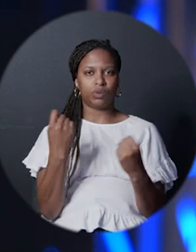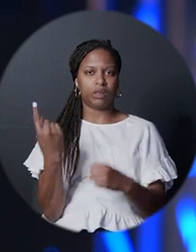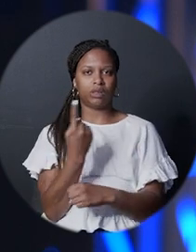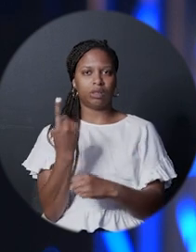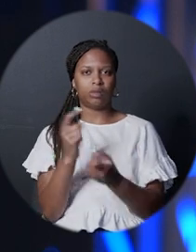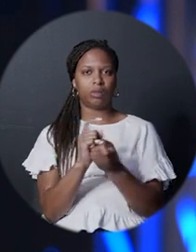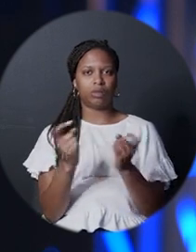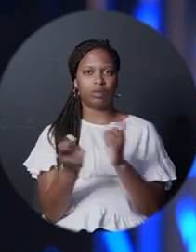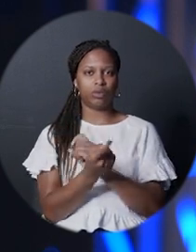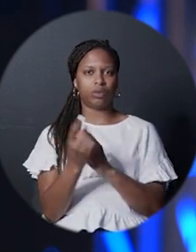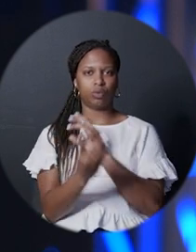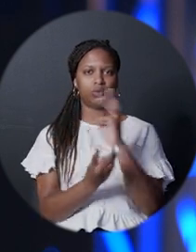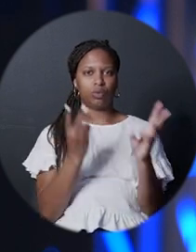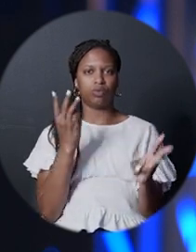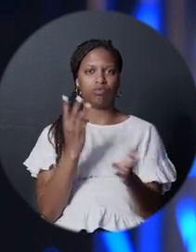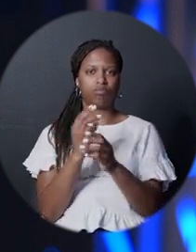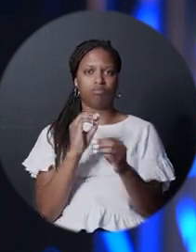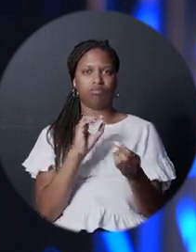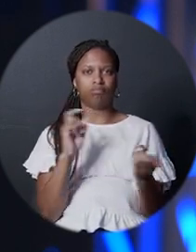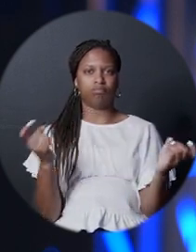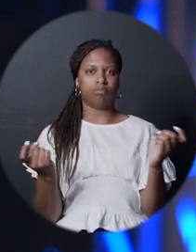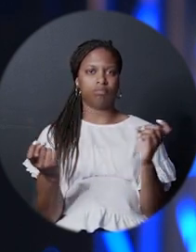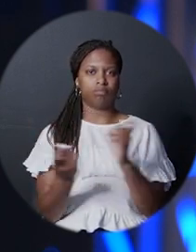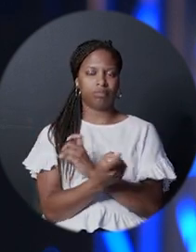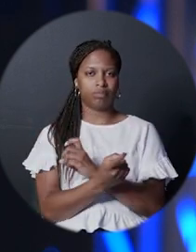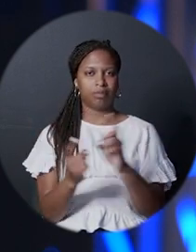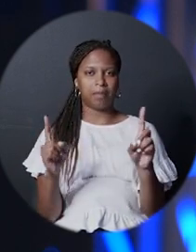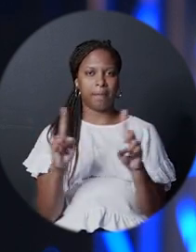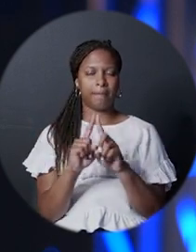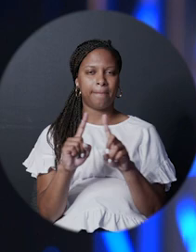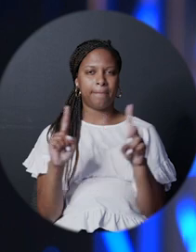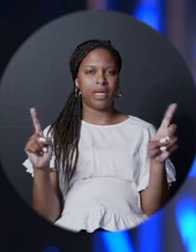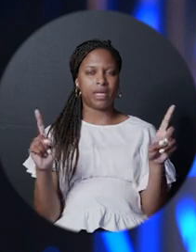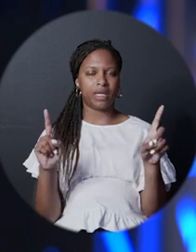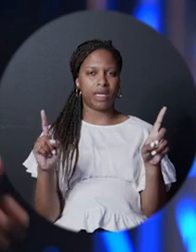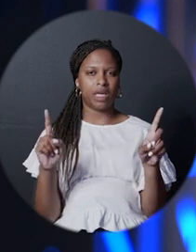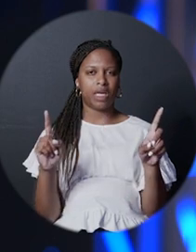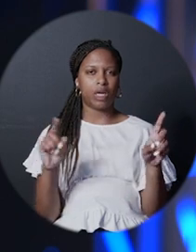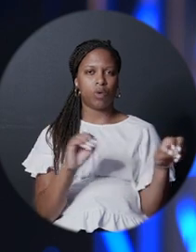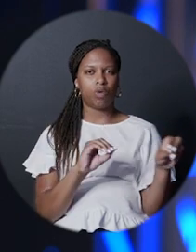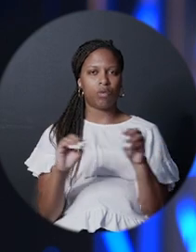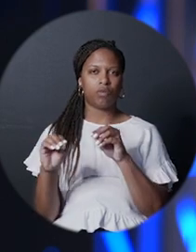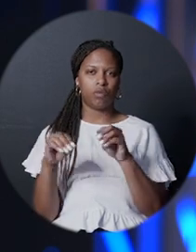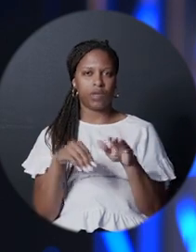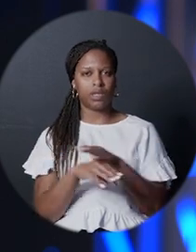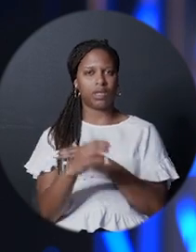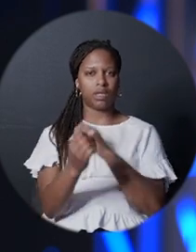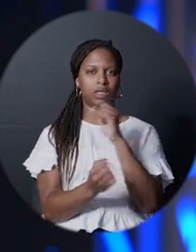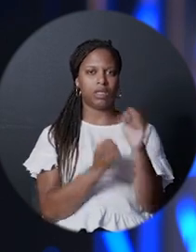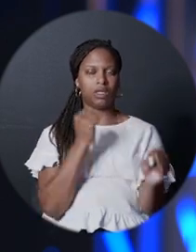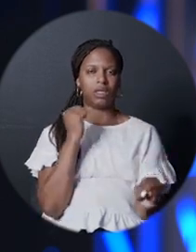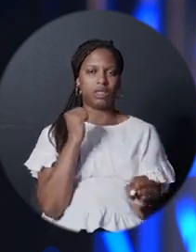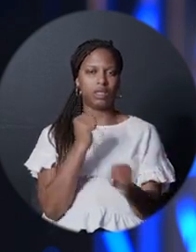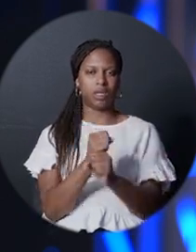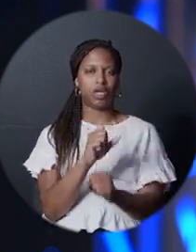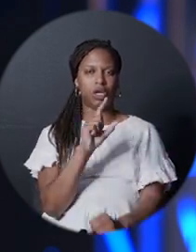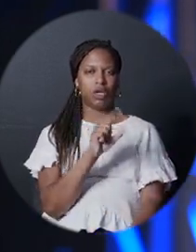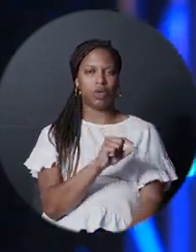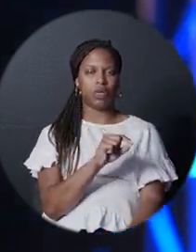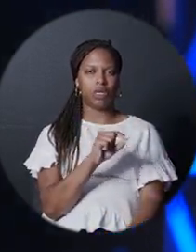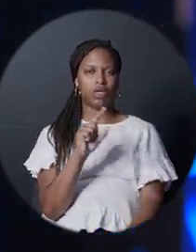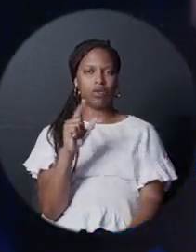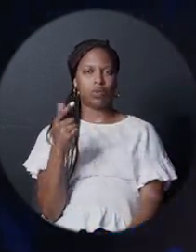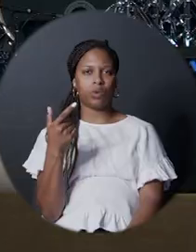You said it to me in the car today. Something's about to change. This world is about to shift, and it's already shifting. But as we move into the